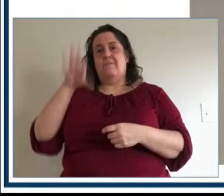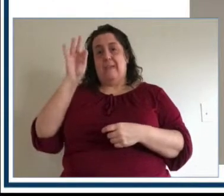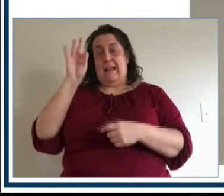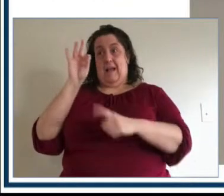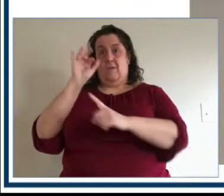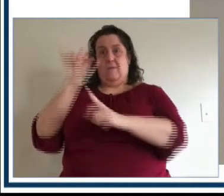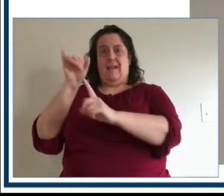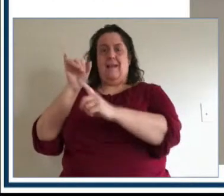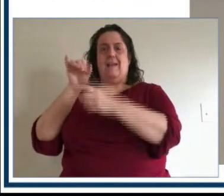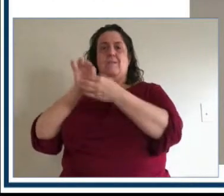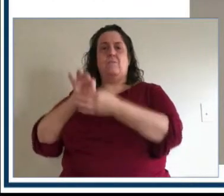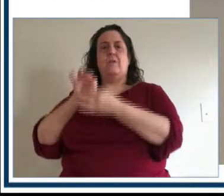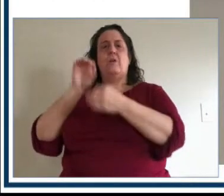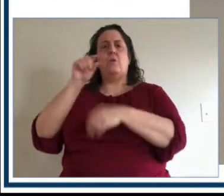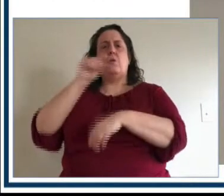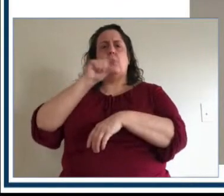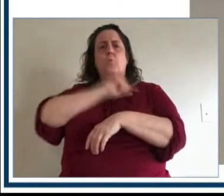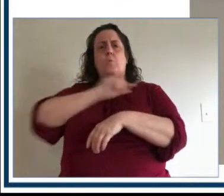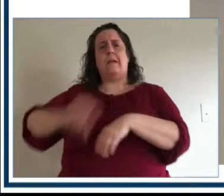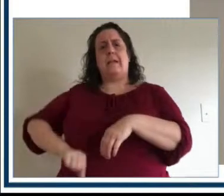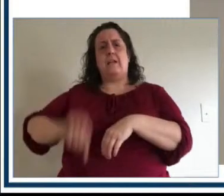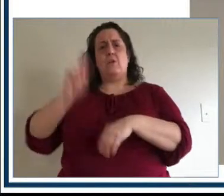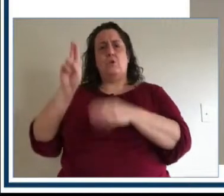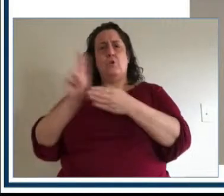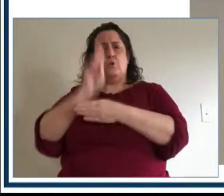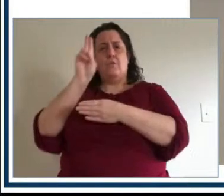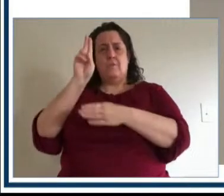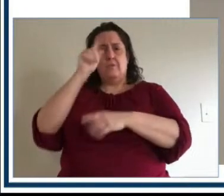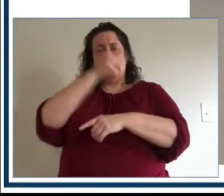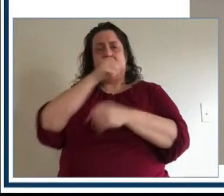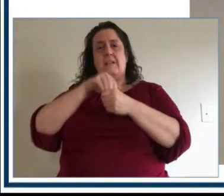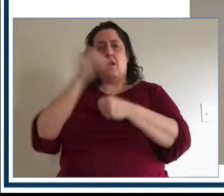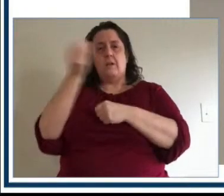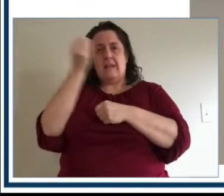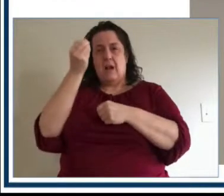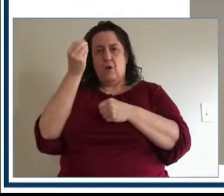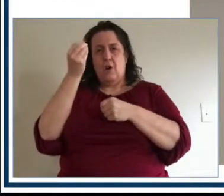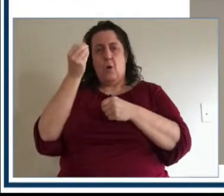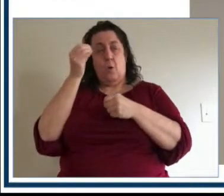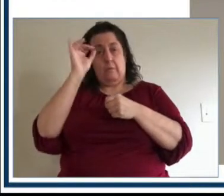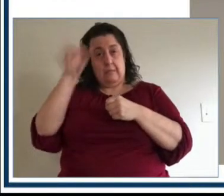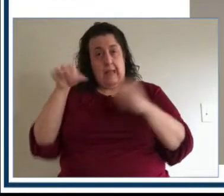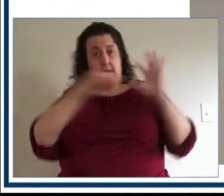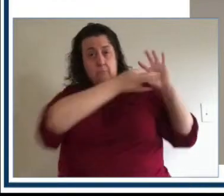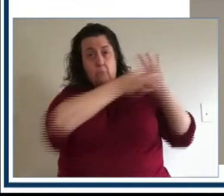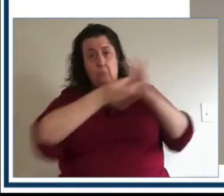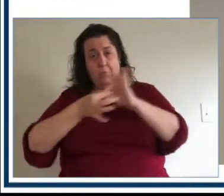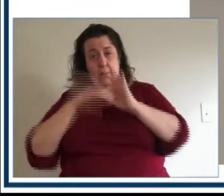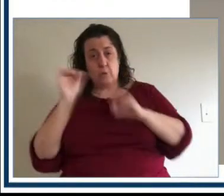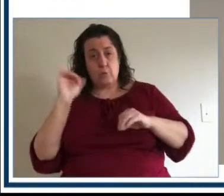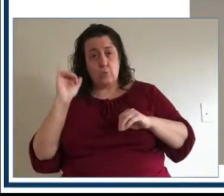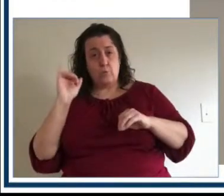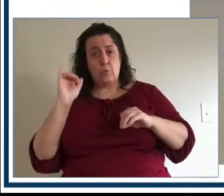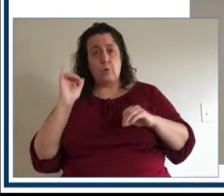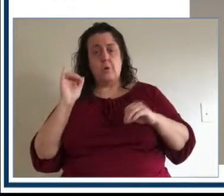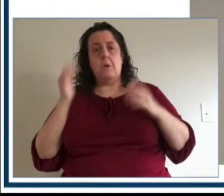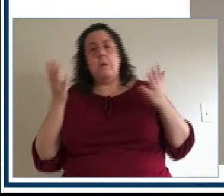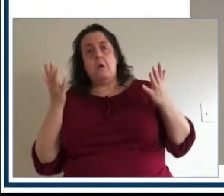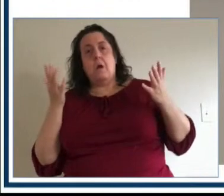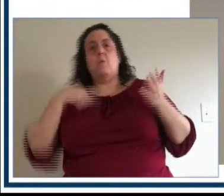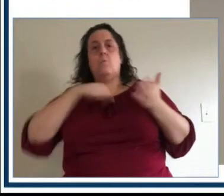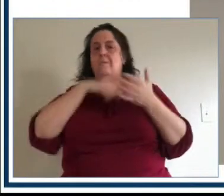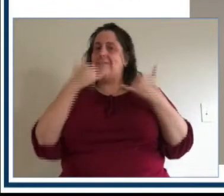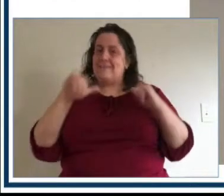at Queen's University in Ontario. So we'll work together, across the country to kind of put the pieces